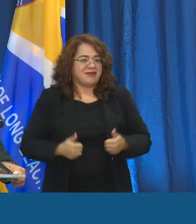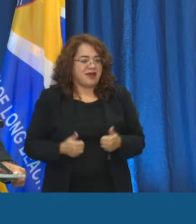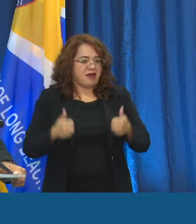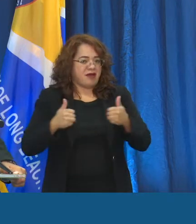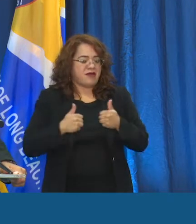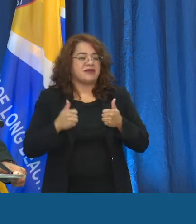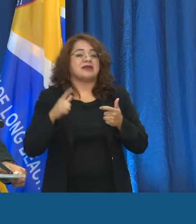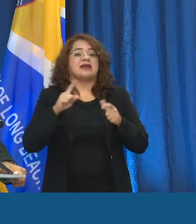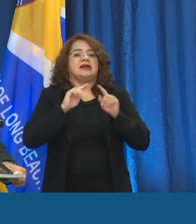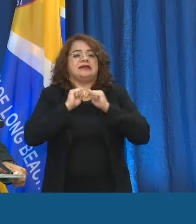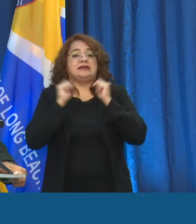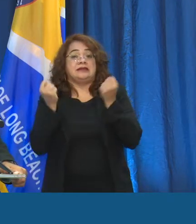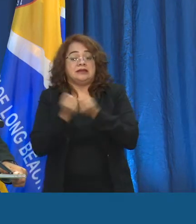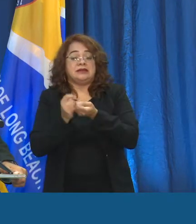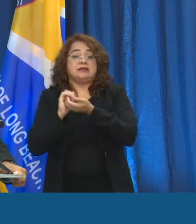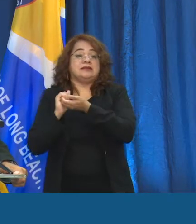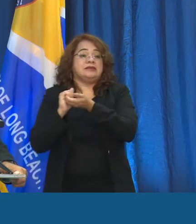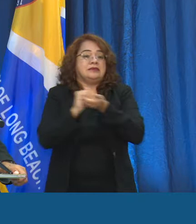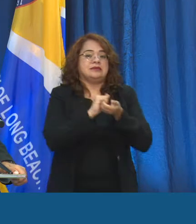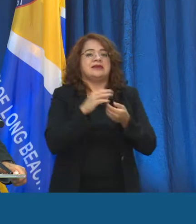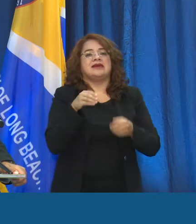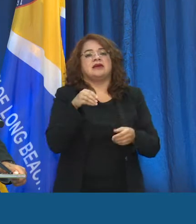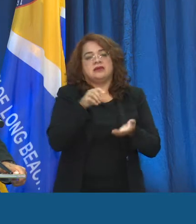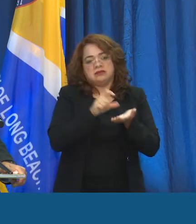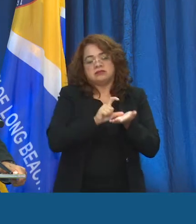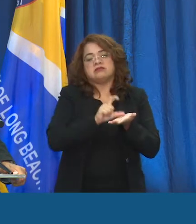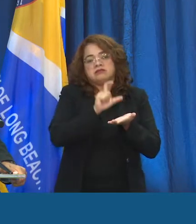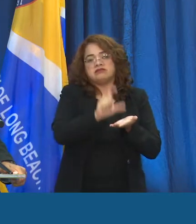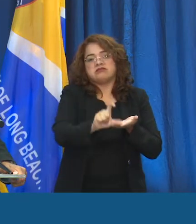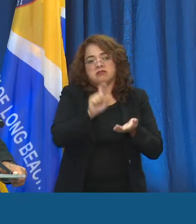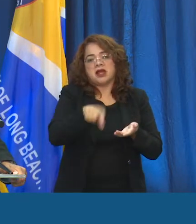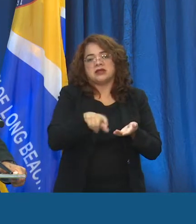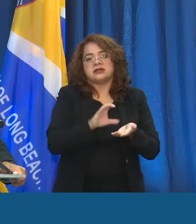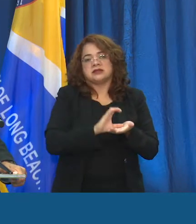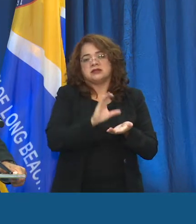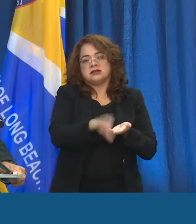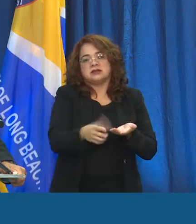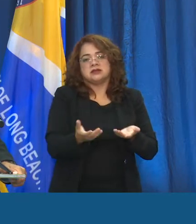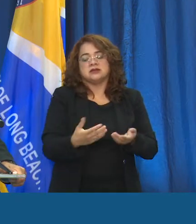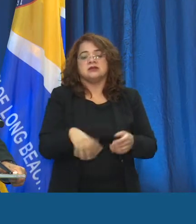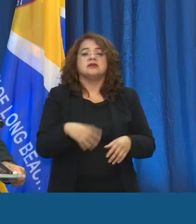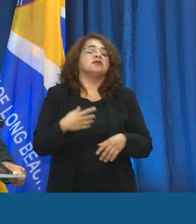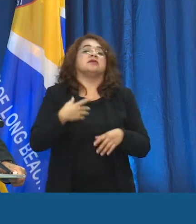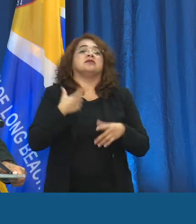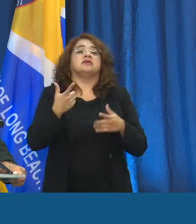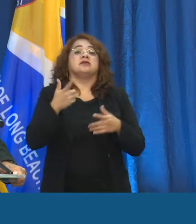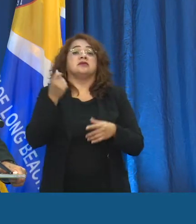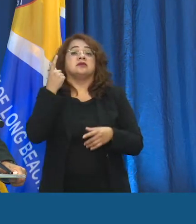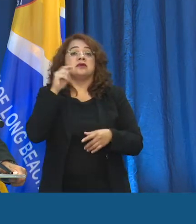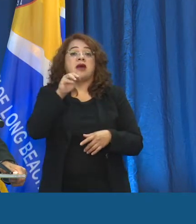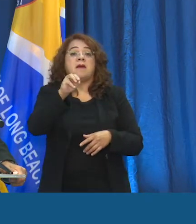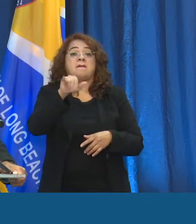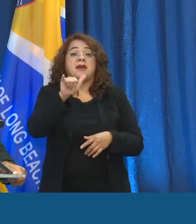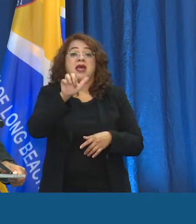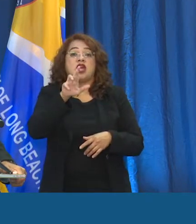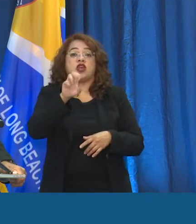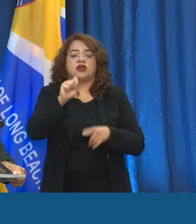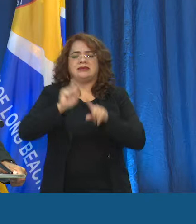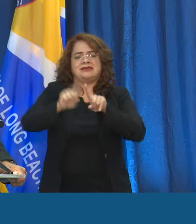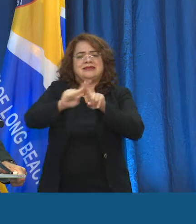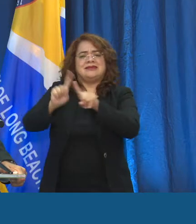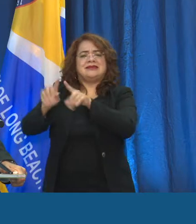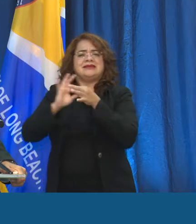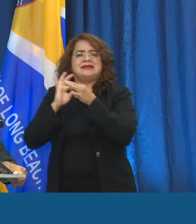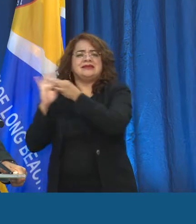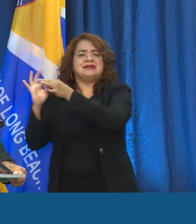work necessary to support our economy and our community. I was proud to lead a coalition of mayors to deliver almost $41